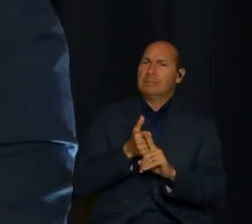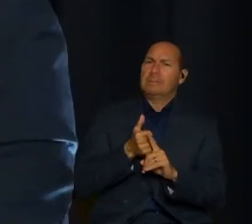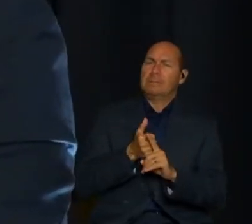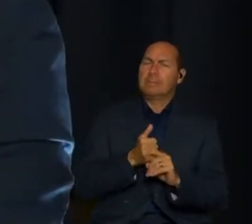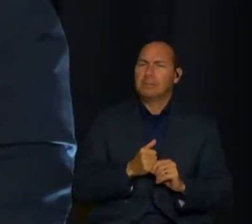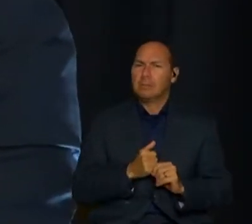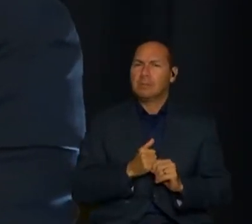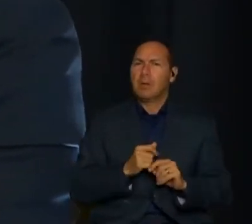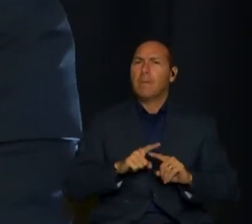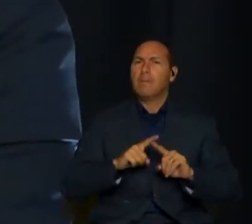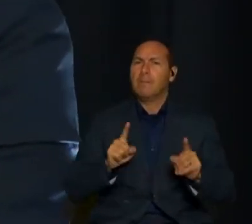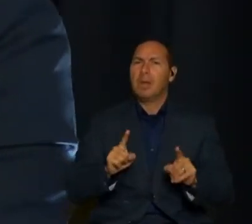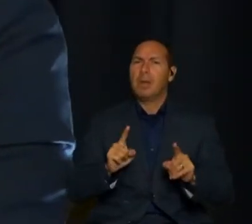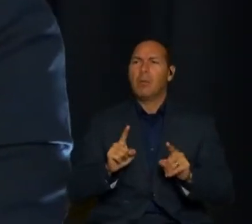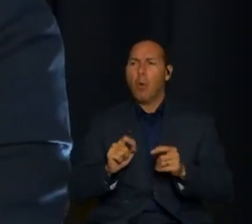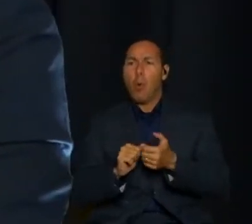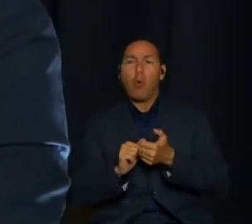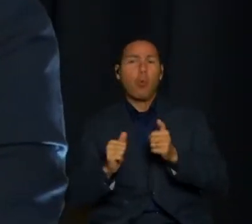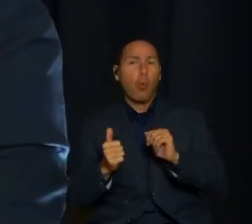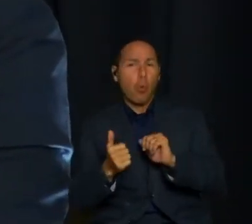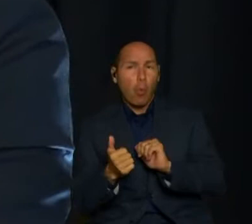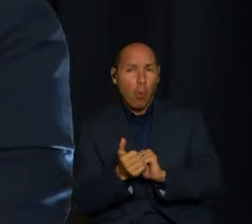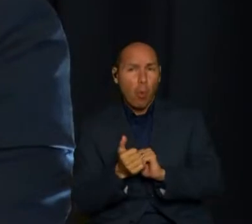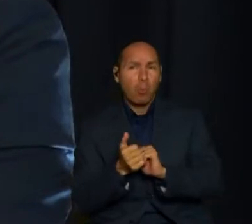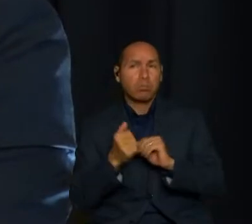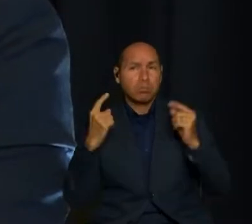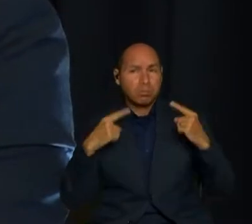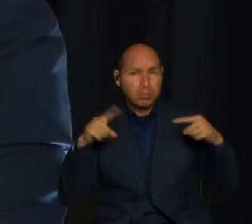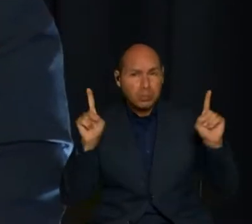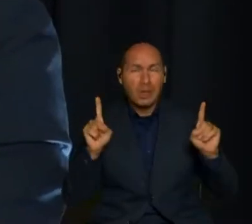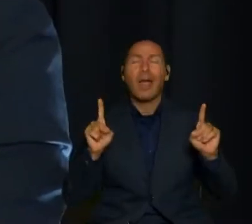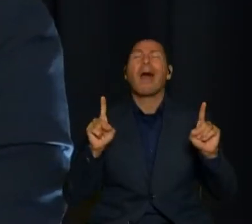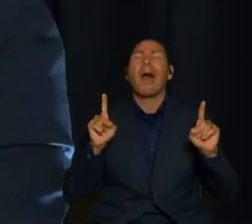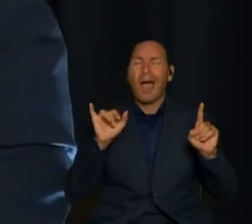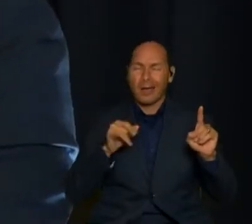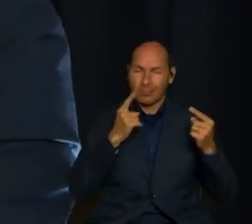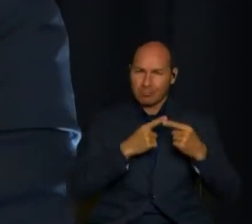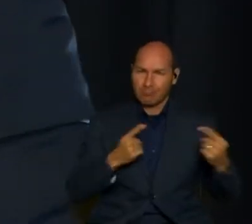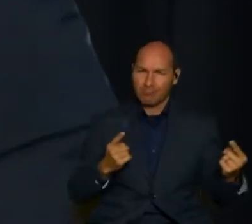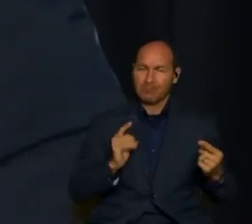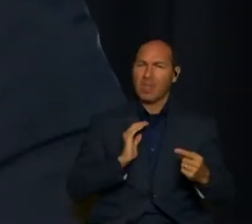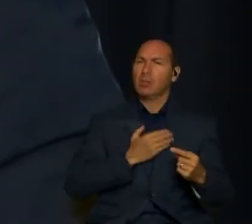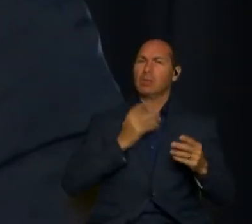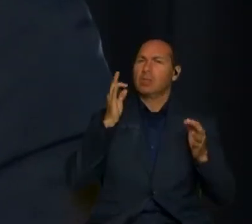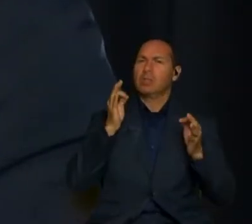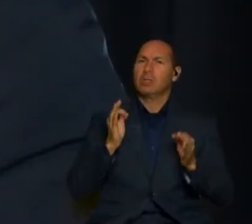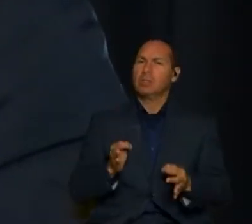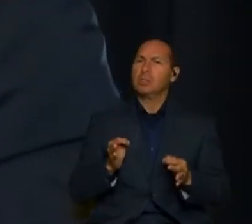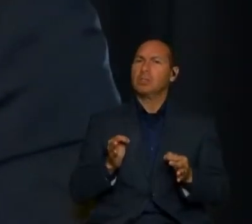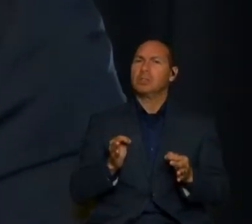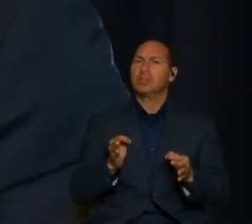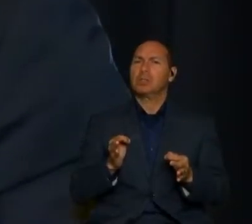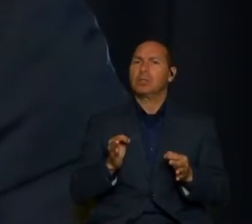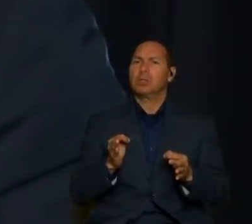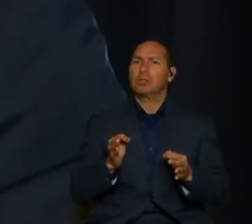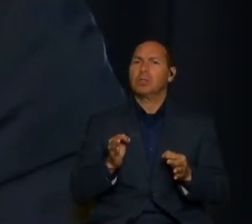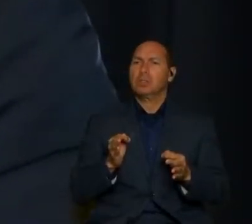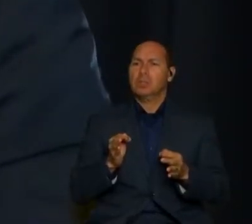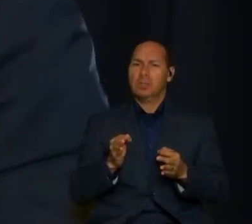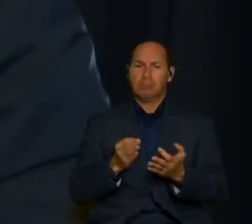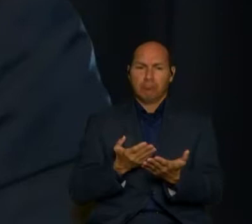our approaches on the best way to achieve it. We have based our decisions on